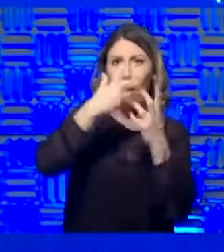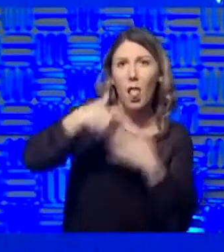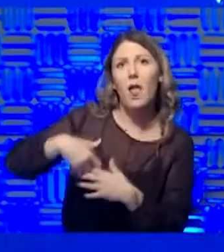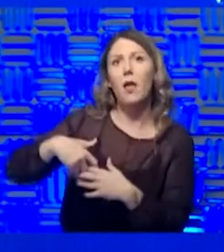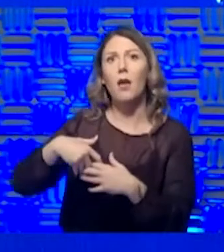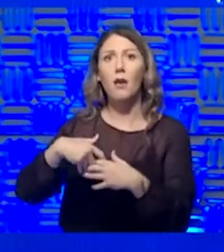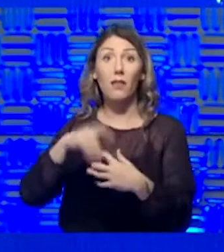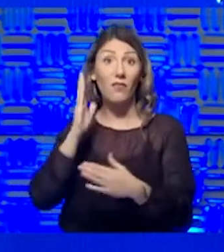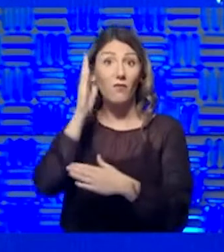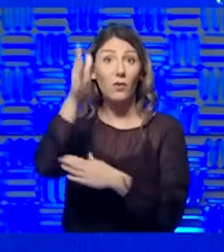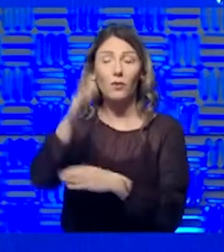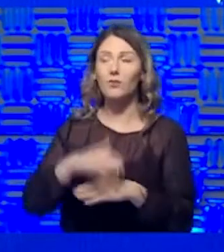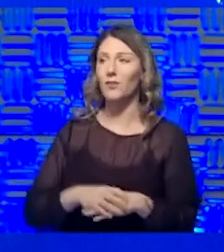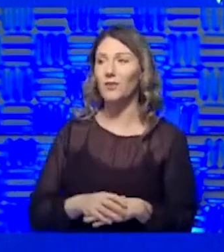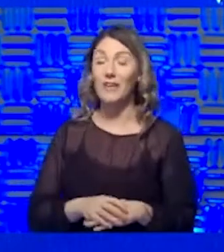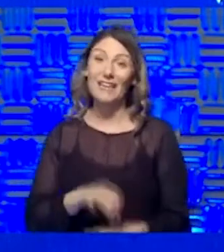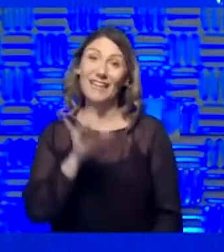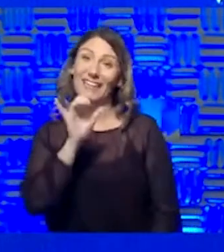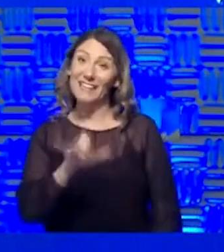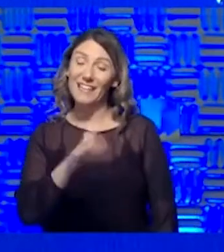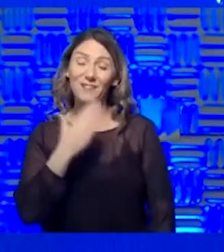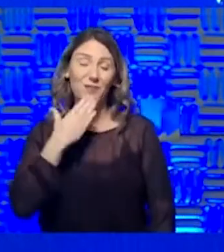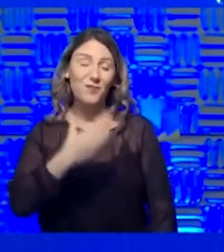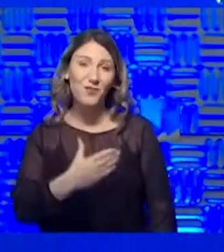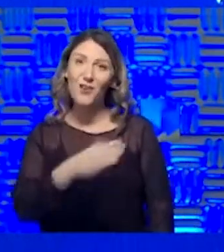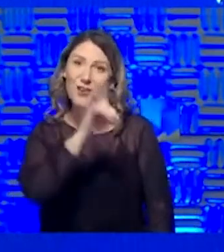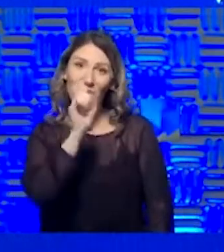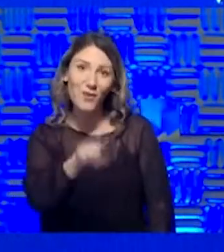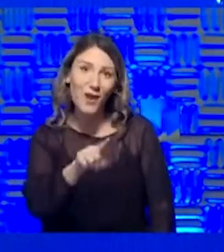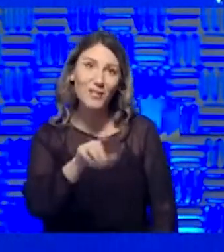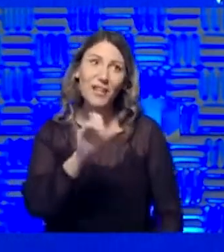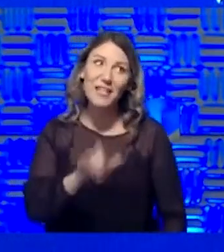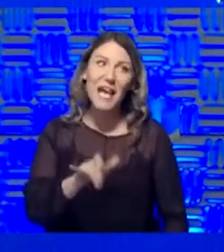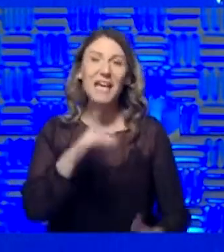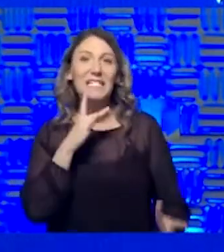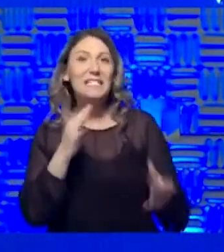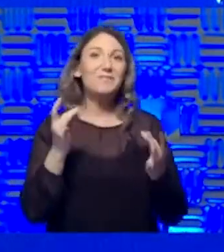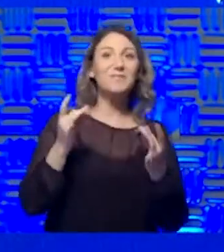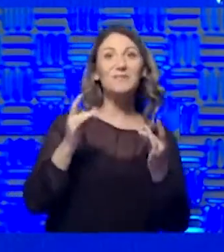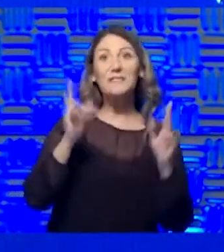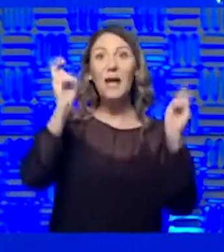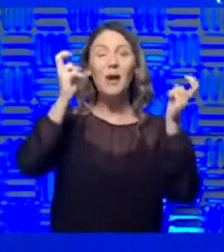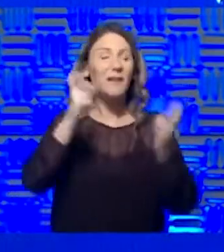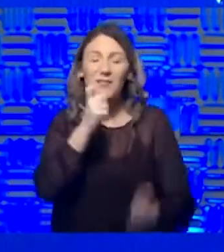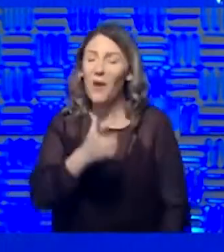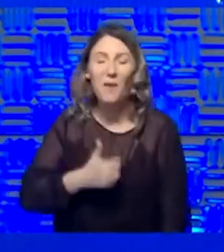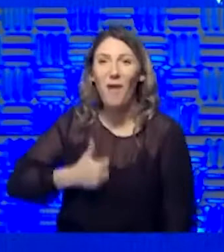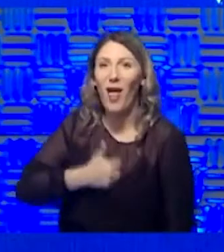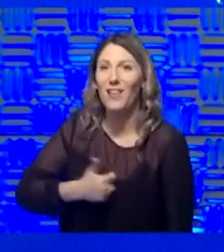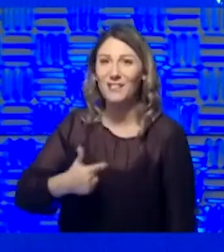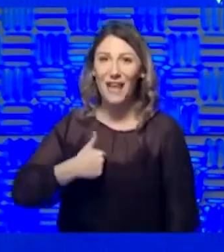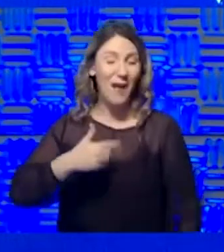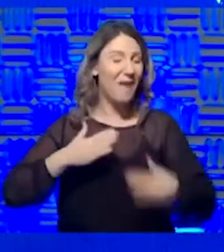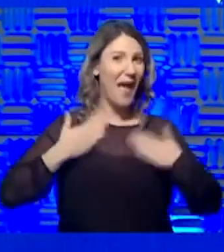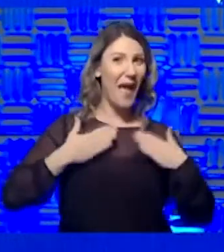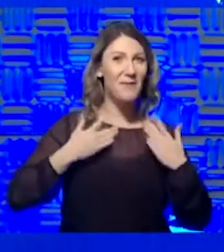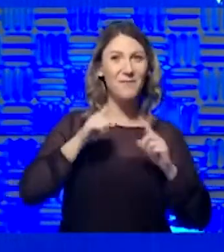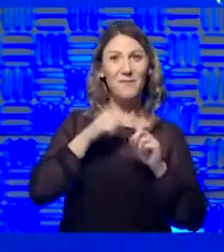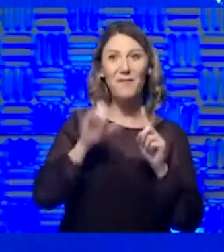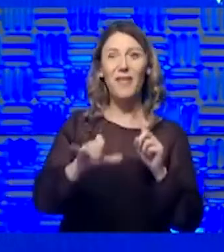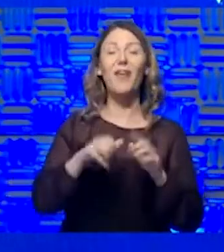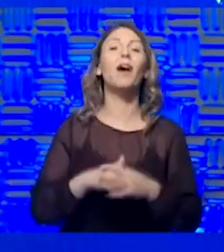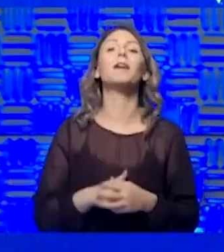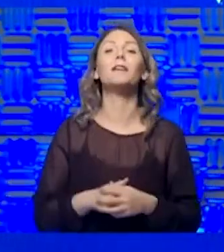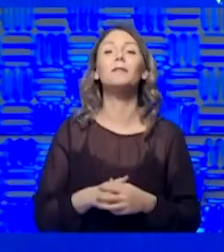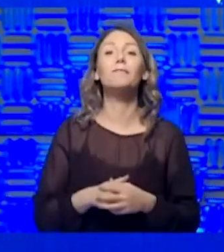Man, that's like a softball right there. I appreciate that. I know, sorry. No, I don't apologize. I'm happy about it. No, you know